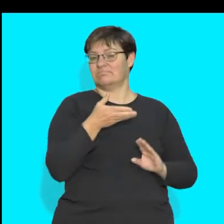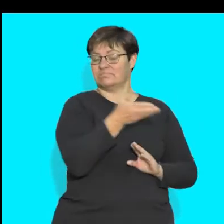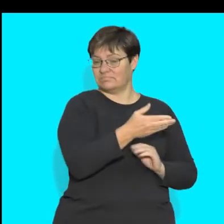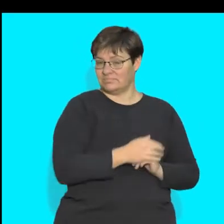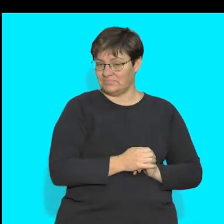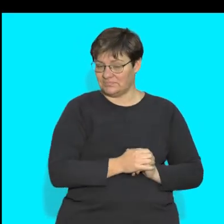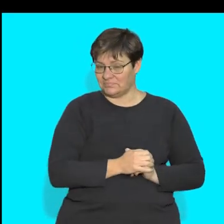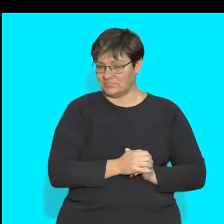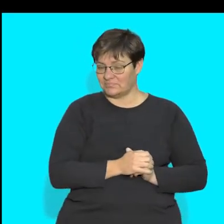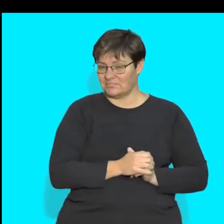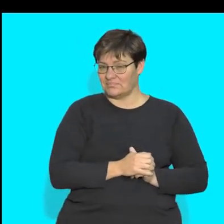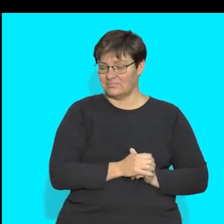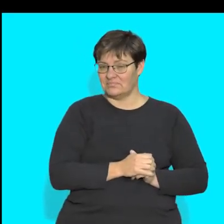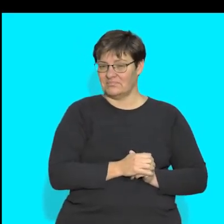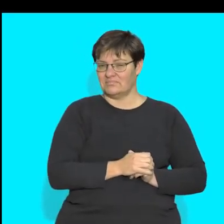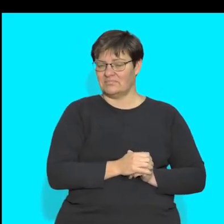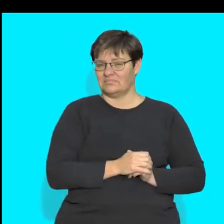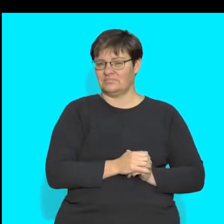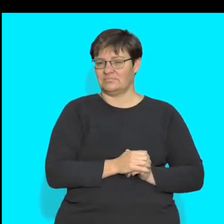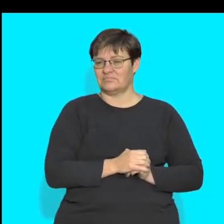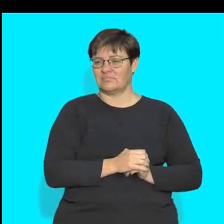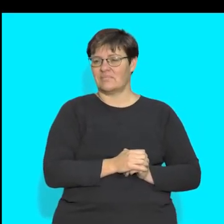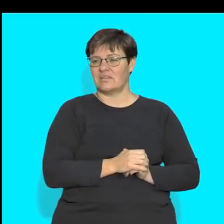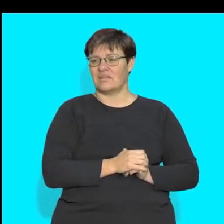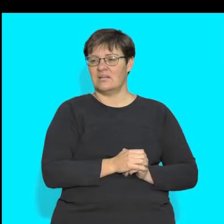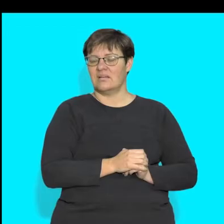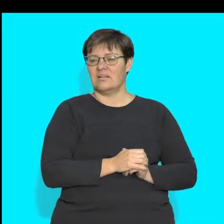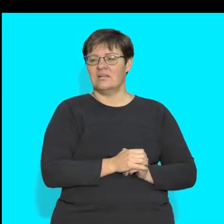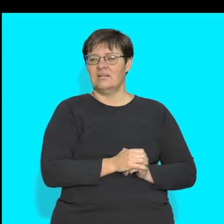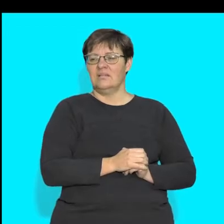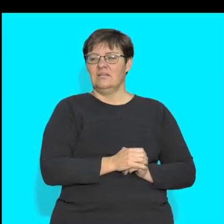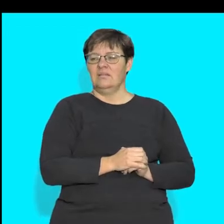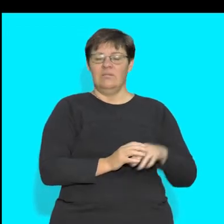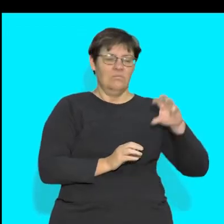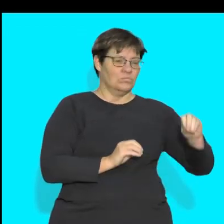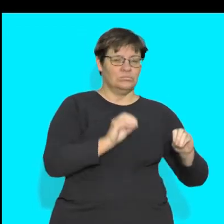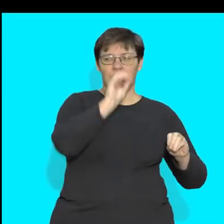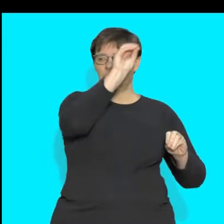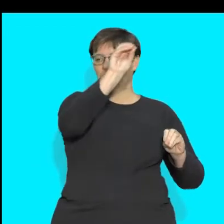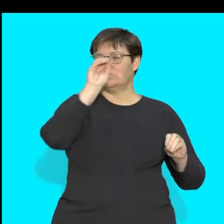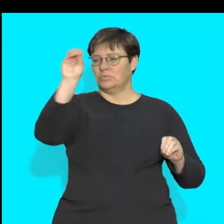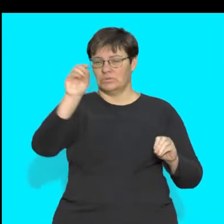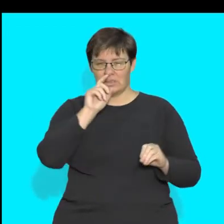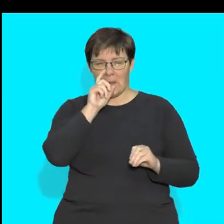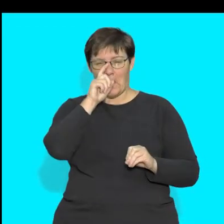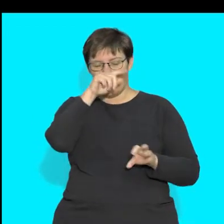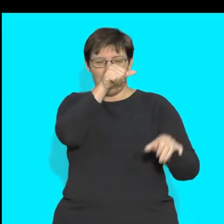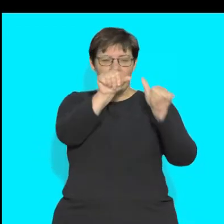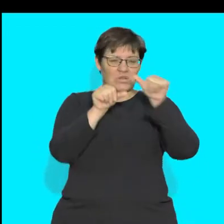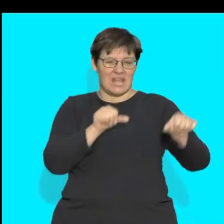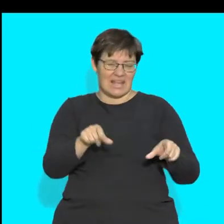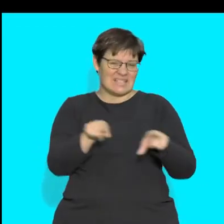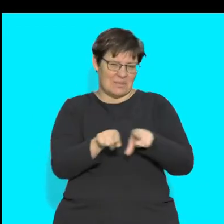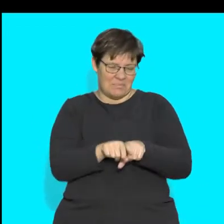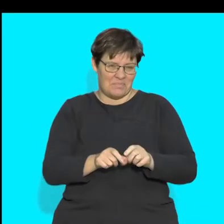these fats. And I put them all together, all right? I put them all together. That's what a mosaic is. A mosaic